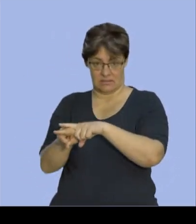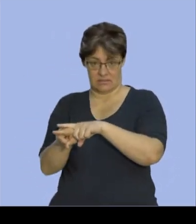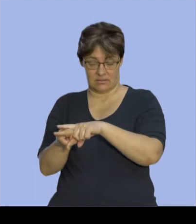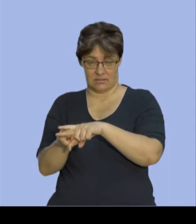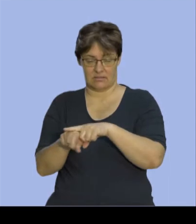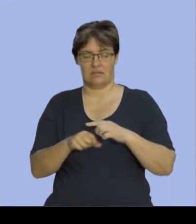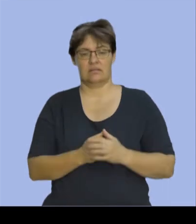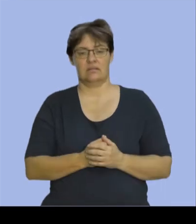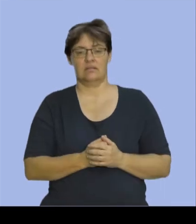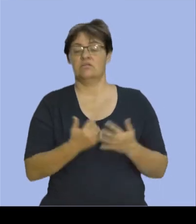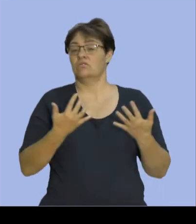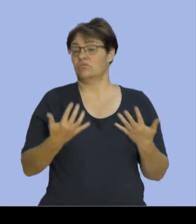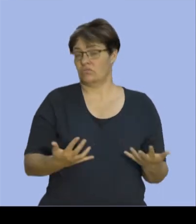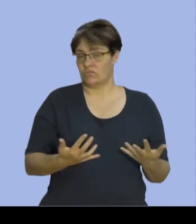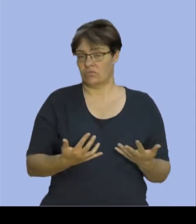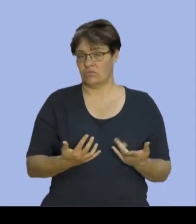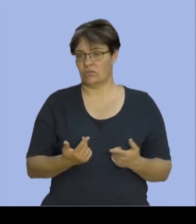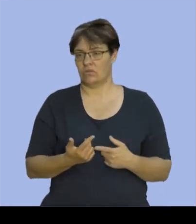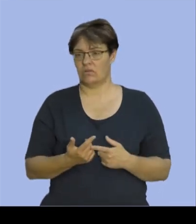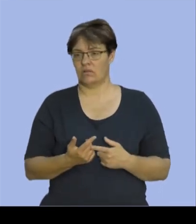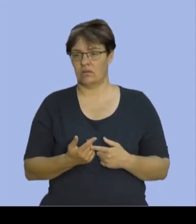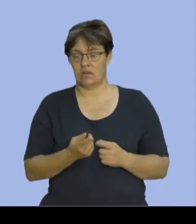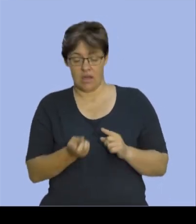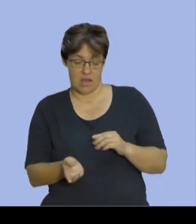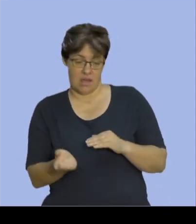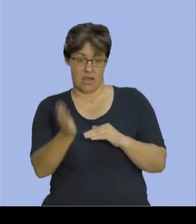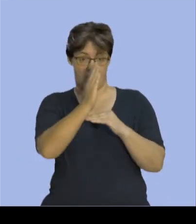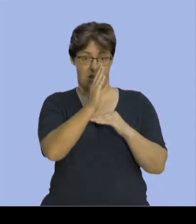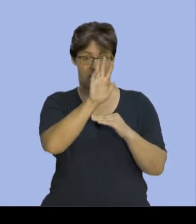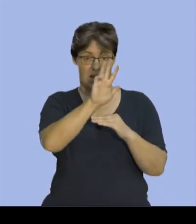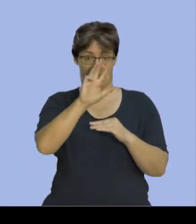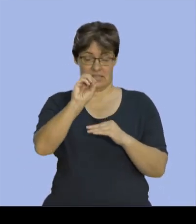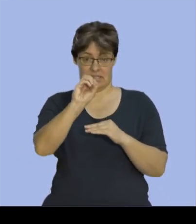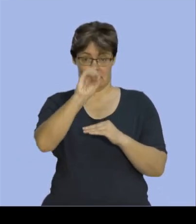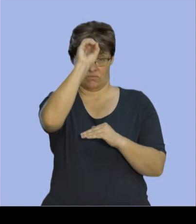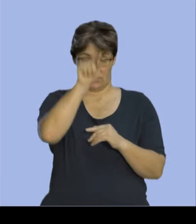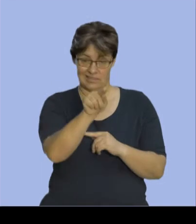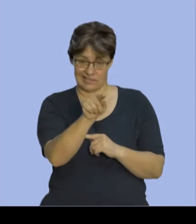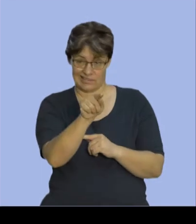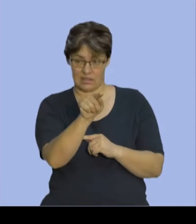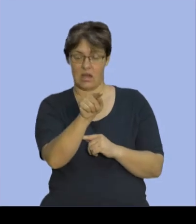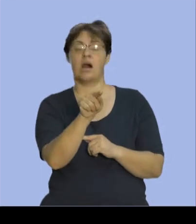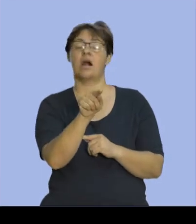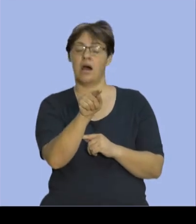anti-clockwise direction, right? So when it gets to the point here at 90 degrees,